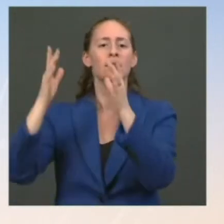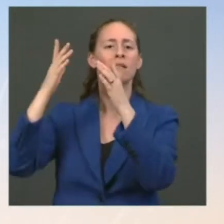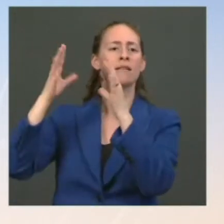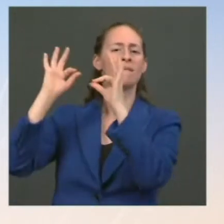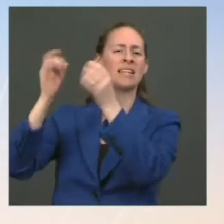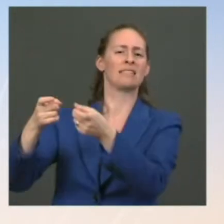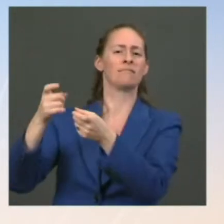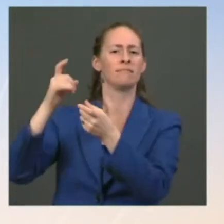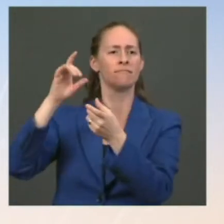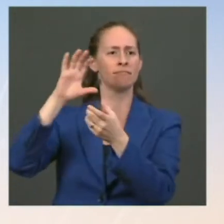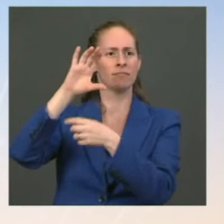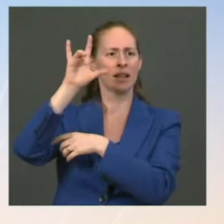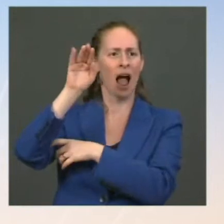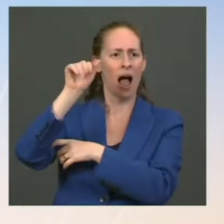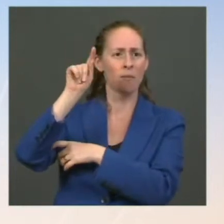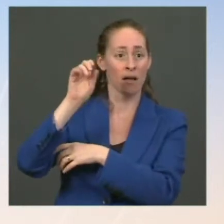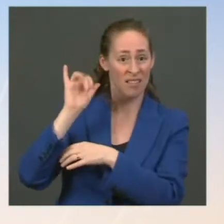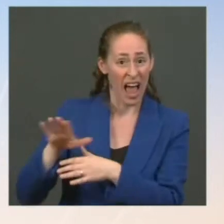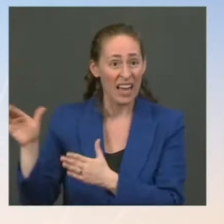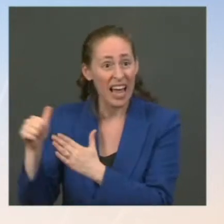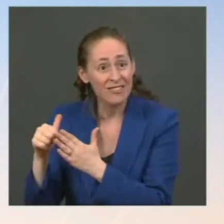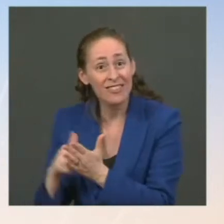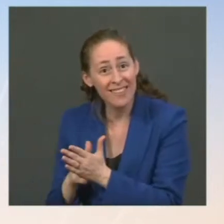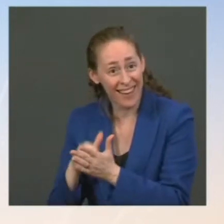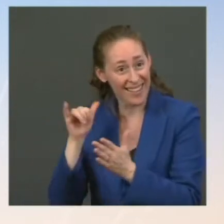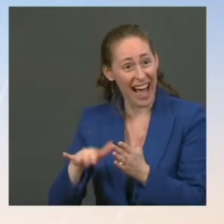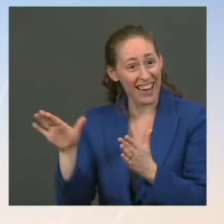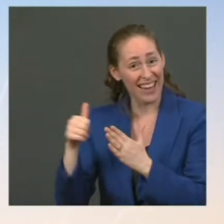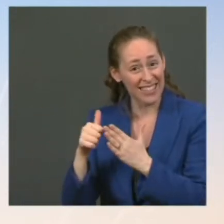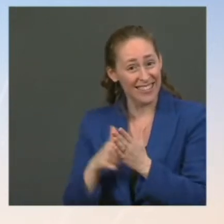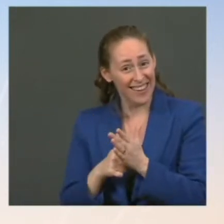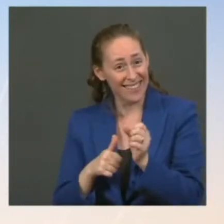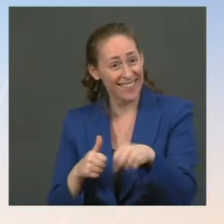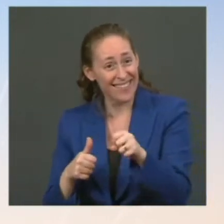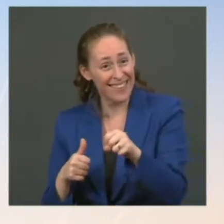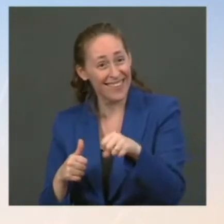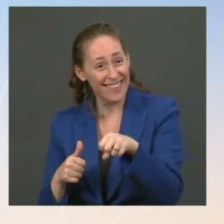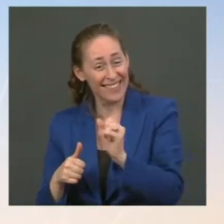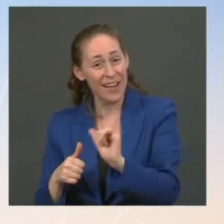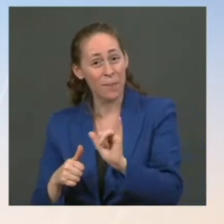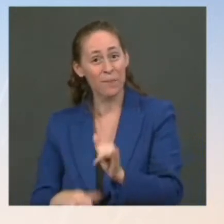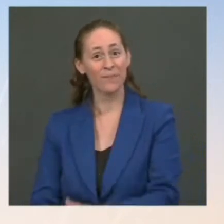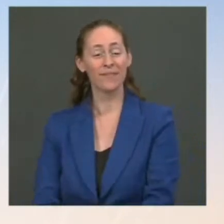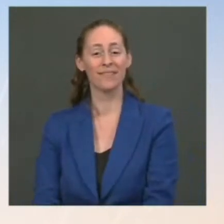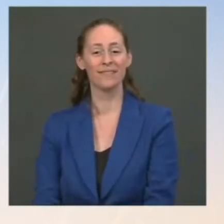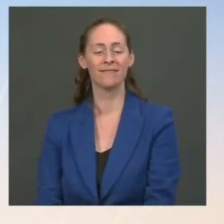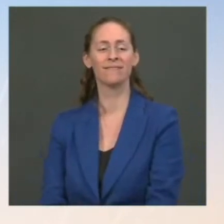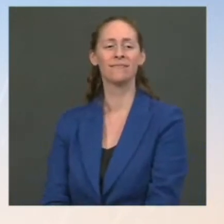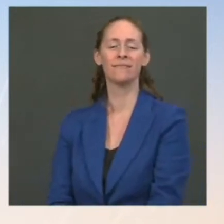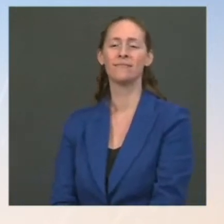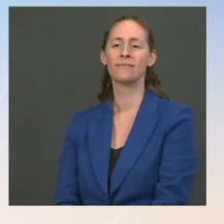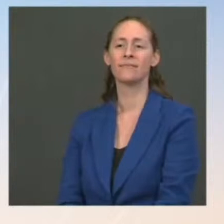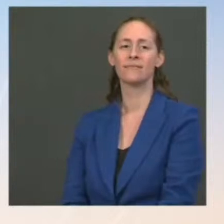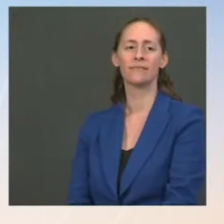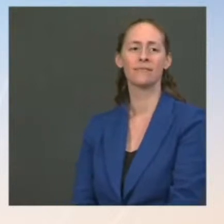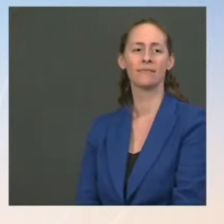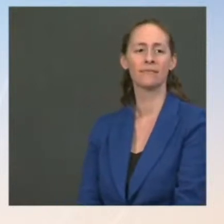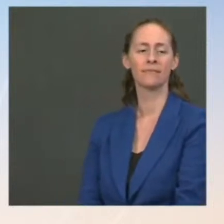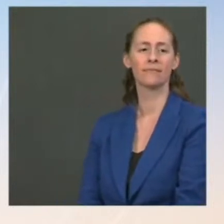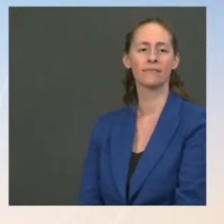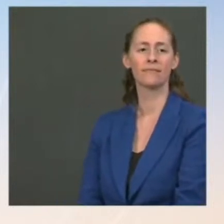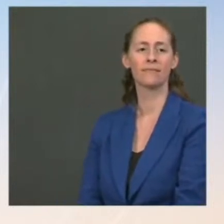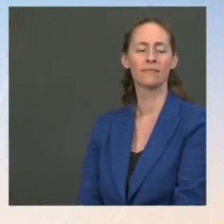for... Well, that is his agenda. Okay. They're mutually the same. Go ahead. Thank you, Jen. Does the president have a